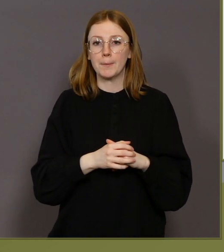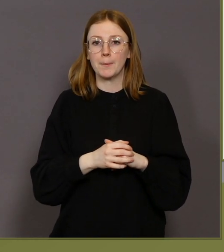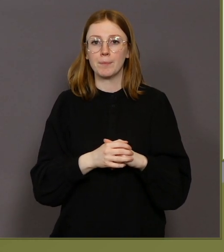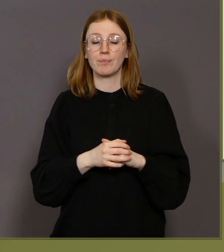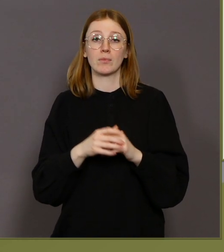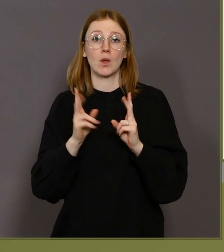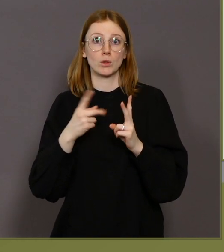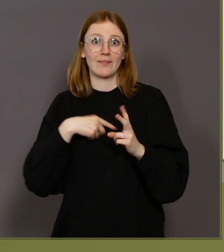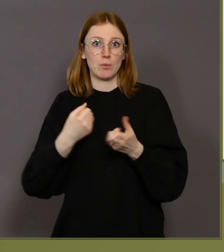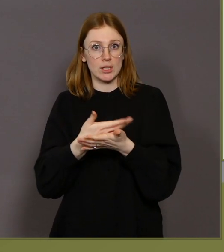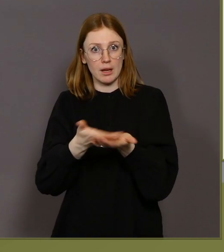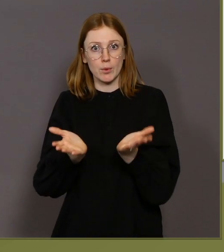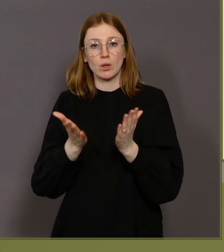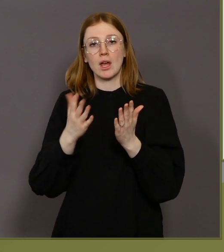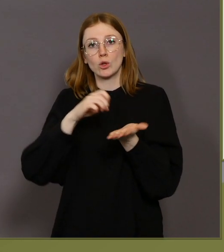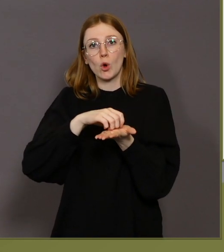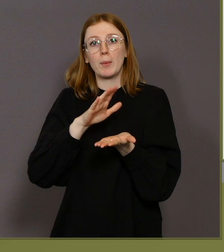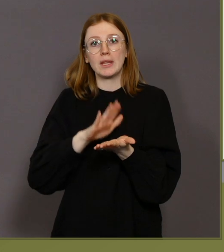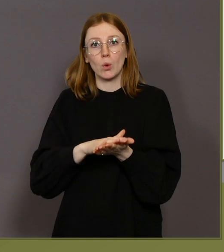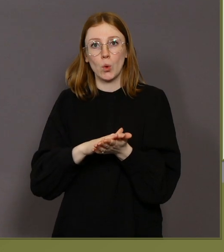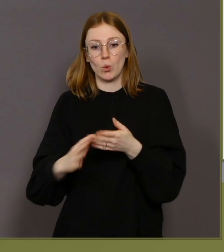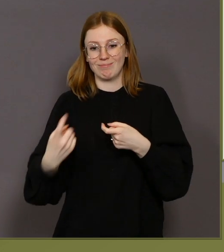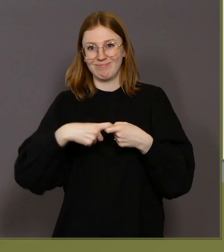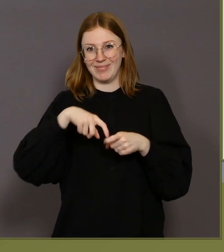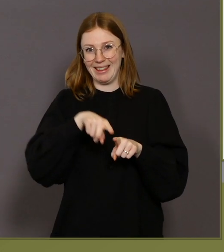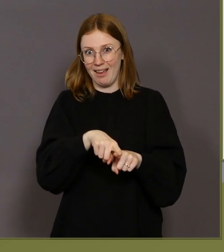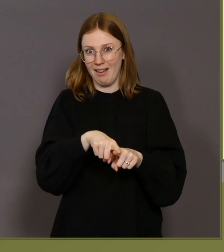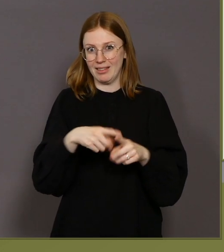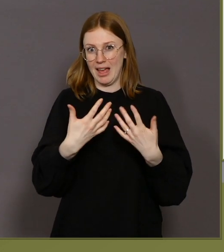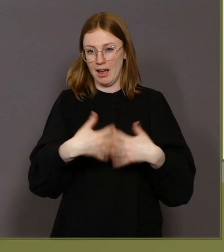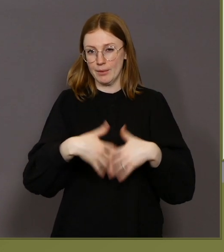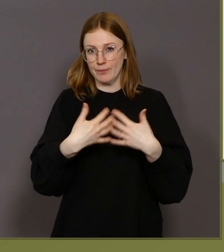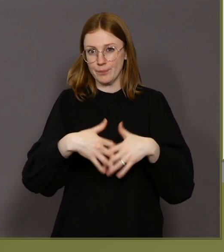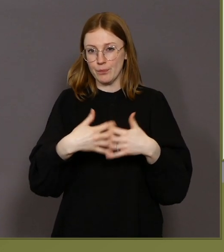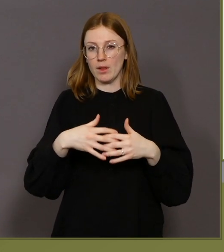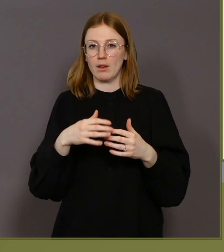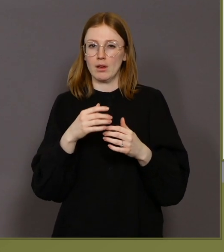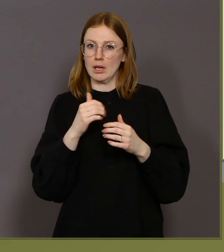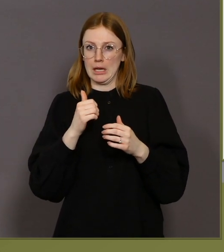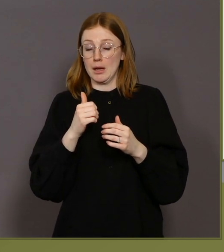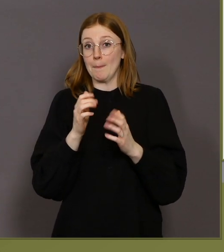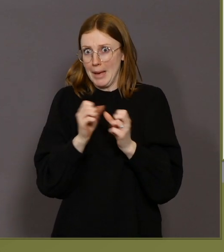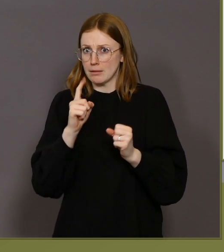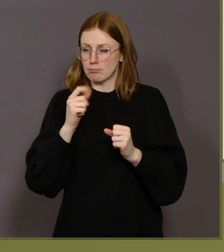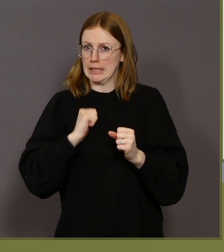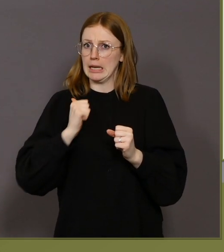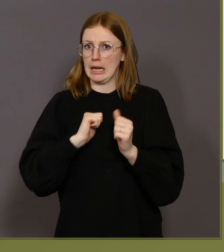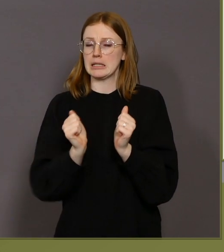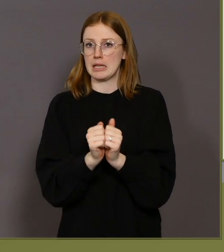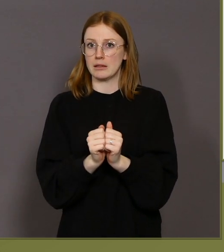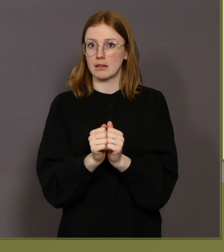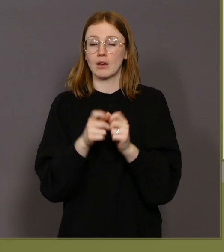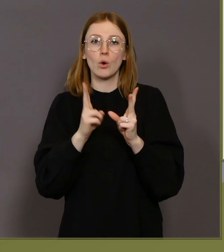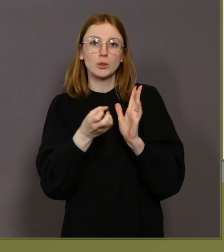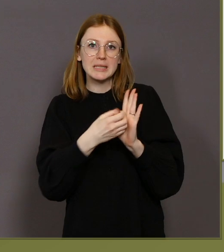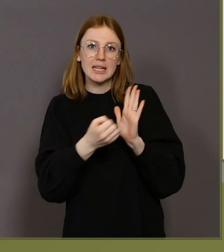provide documentation about that device in an accessible way, also describe the accessibility features.